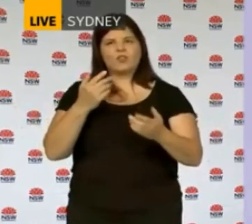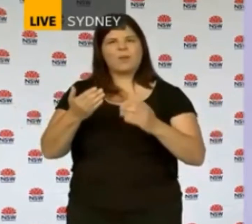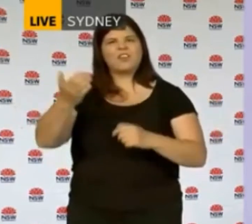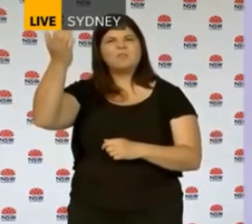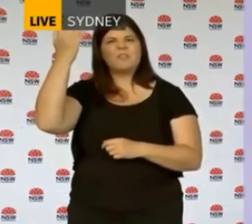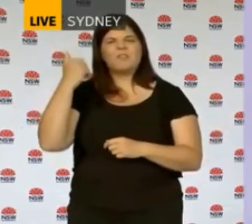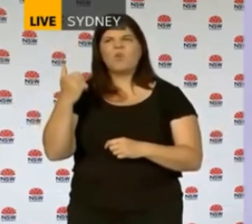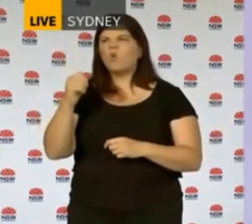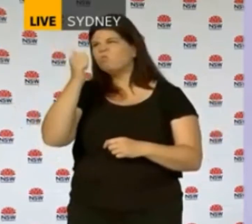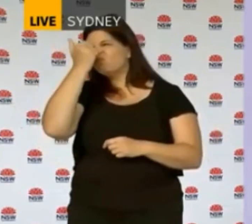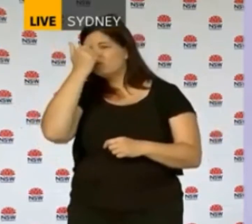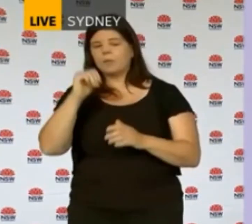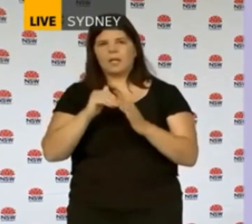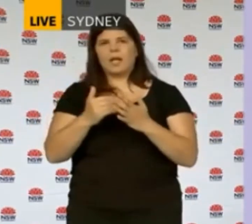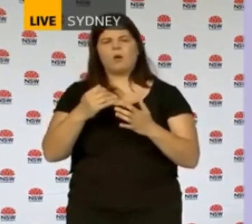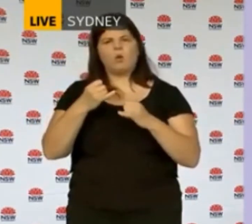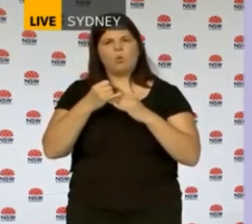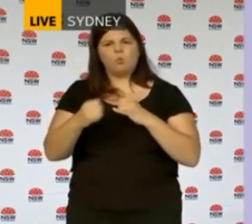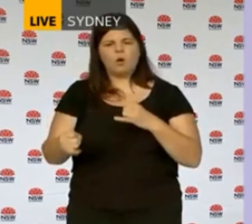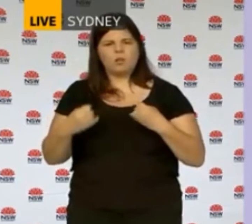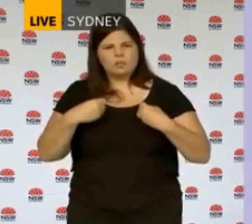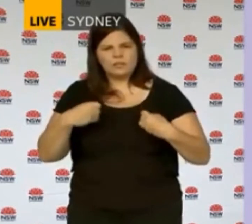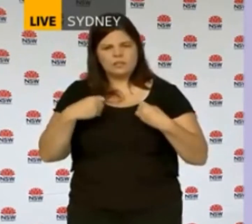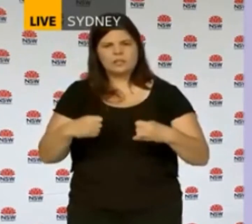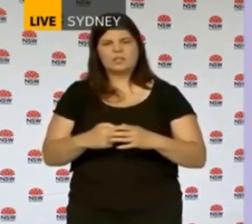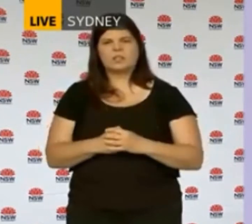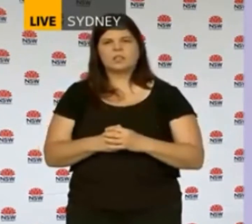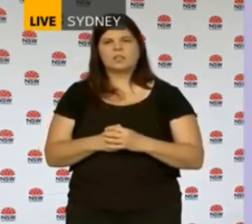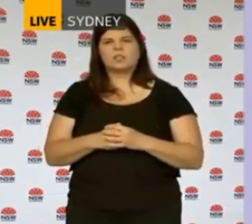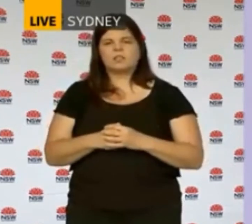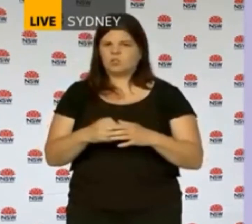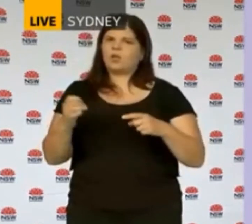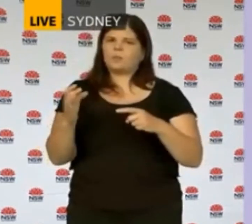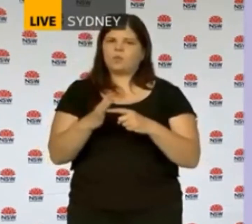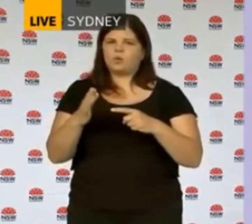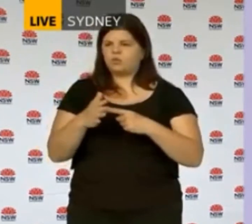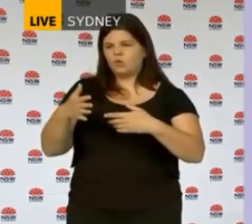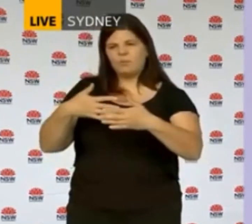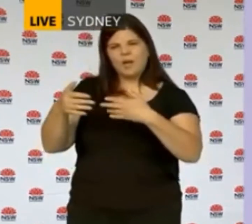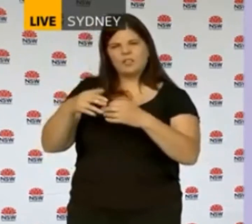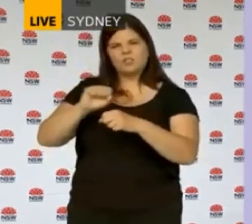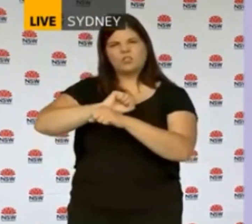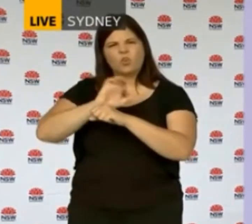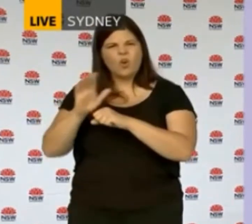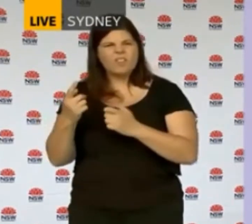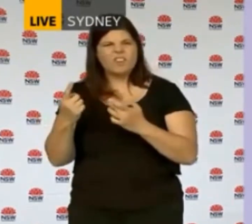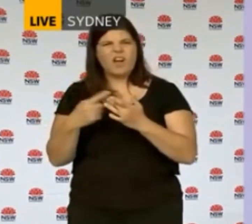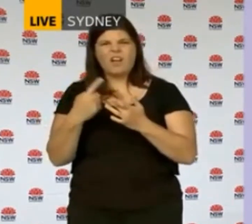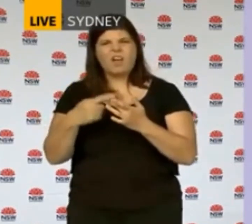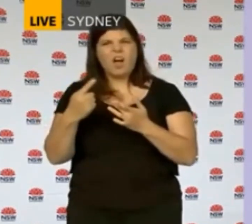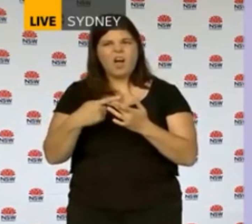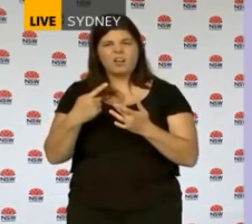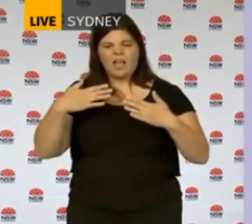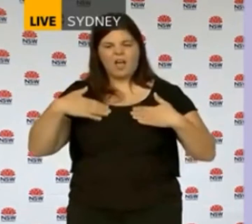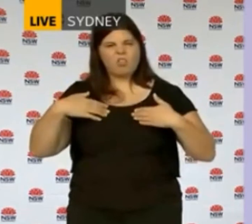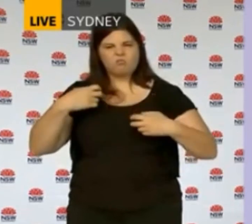And so the health hotel is essential in managing both COVID, but also very many other underlying health